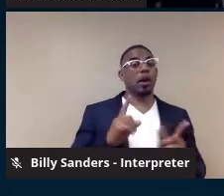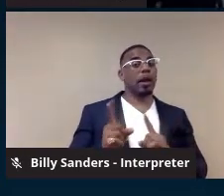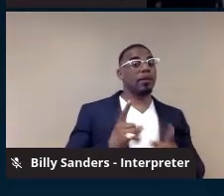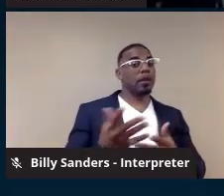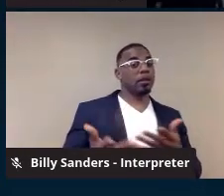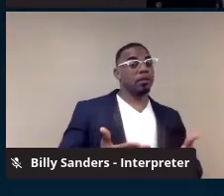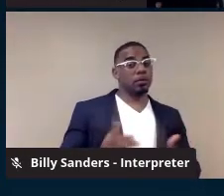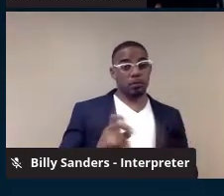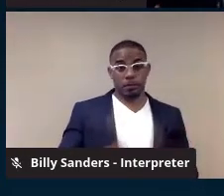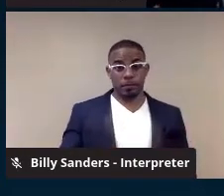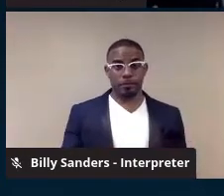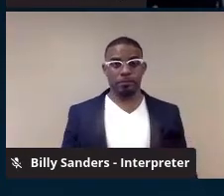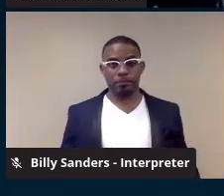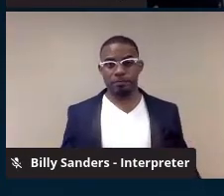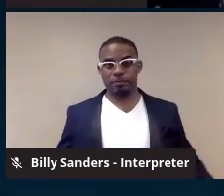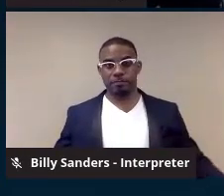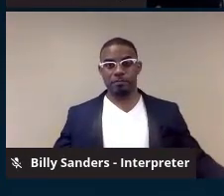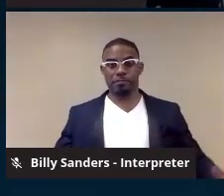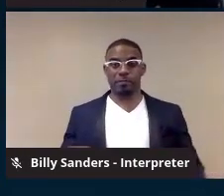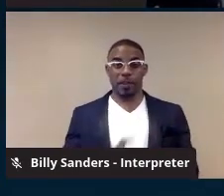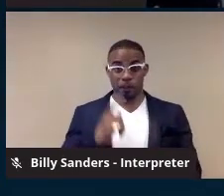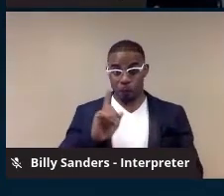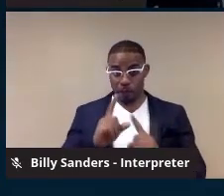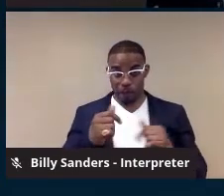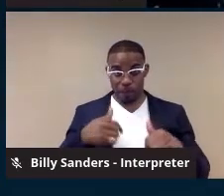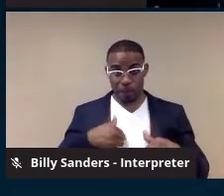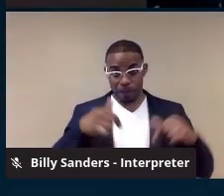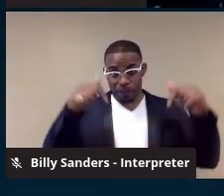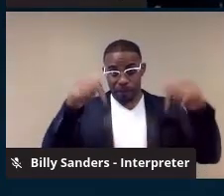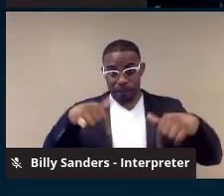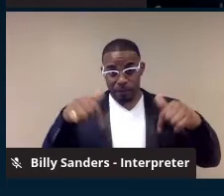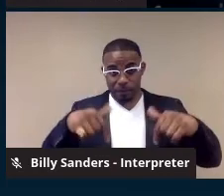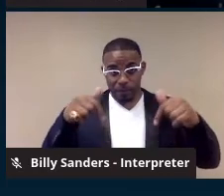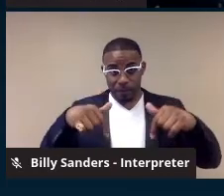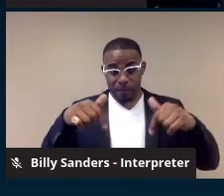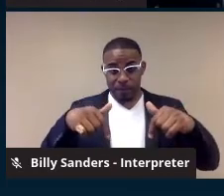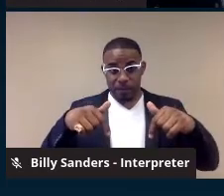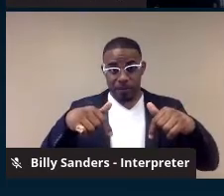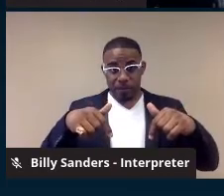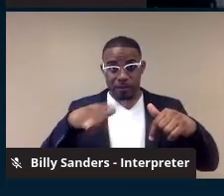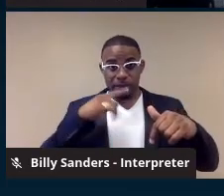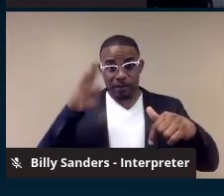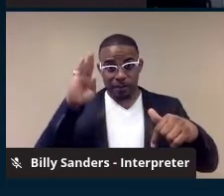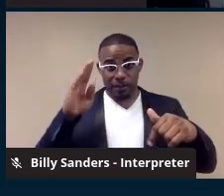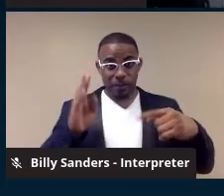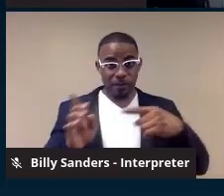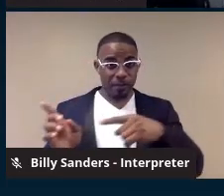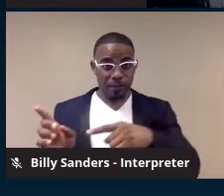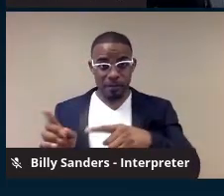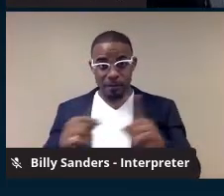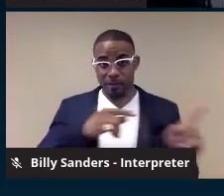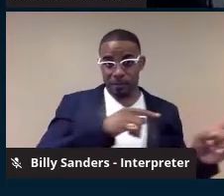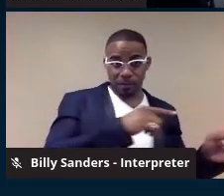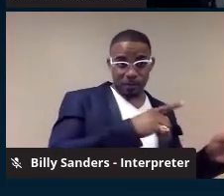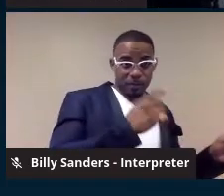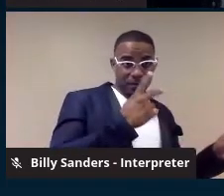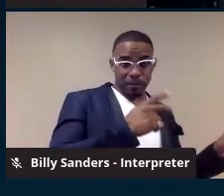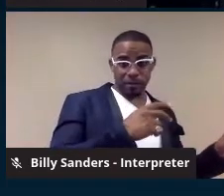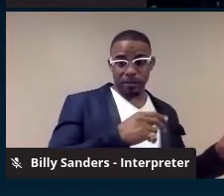really. So yeah, if you want to chat about it, please do say hello on Twitter or ask any questions